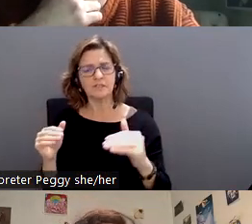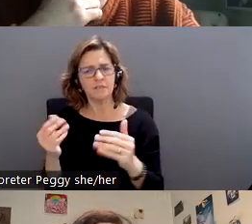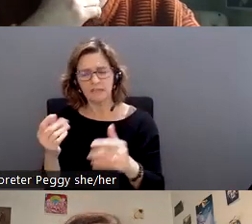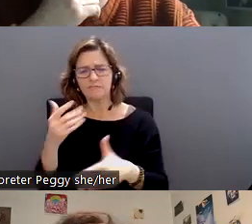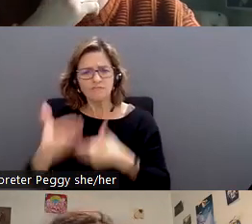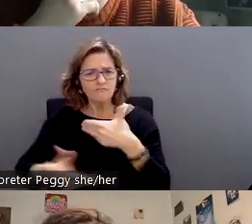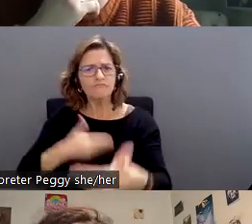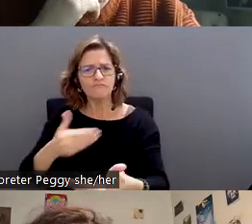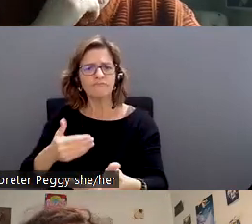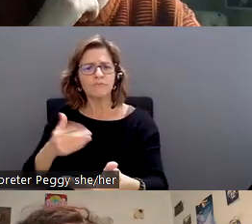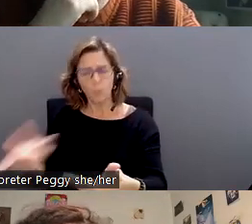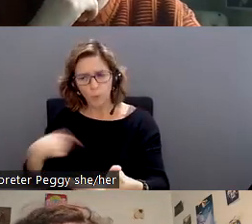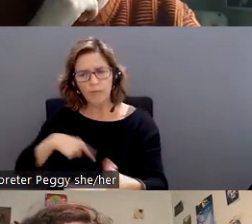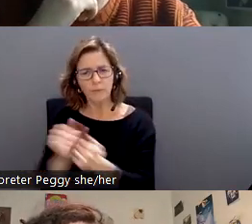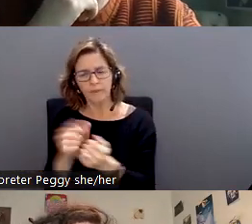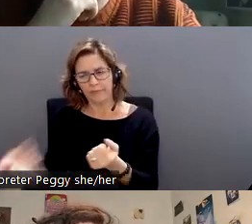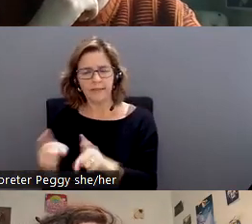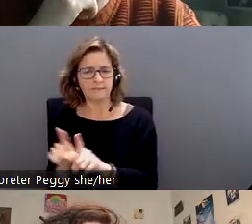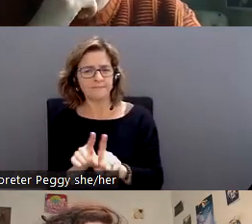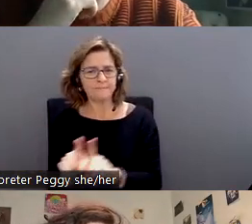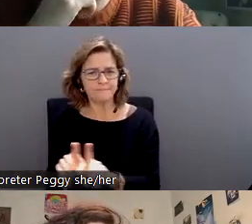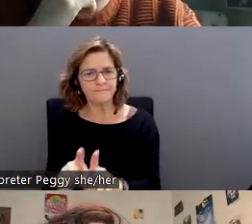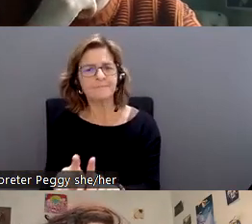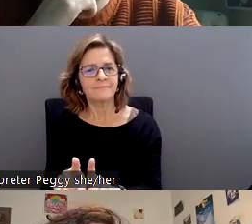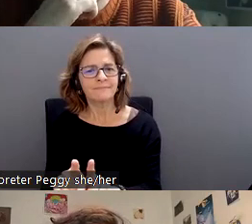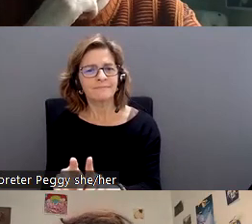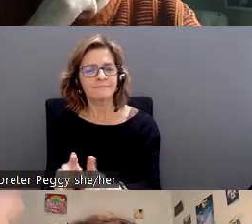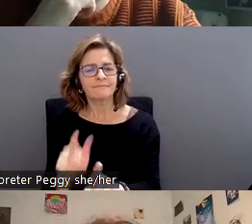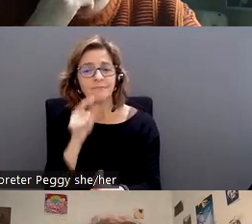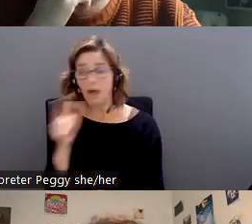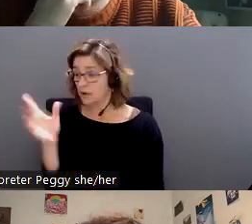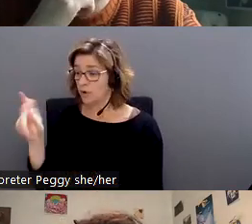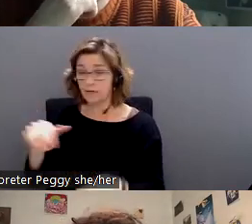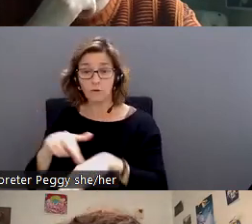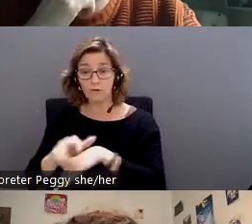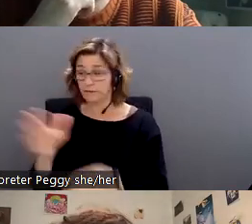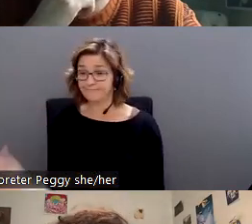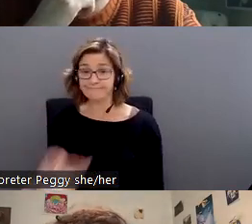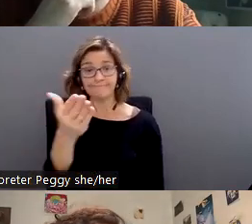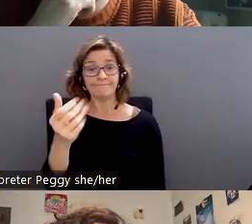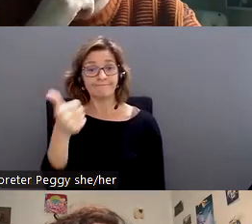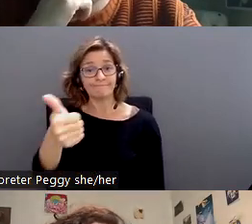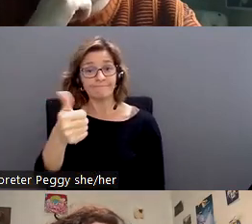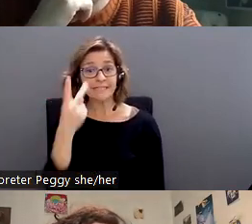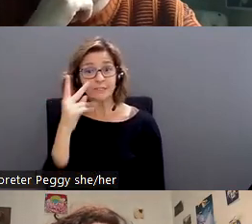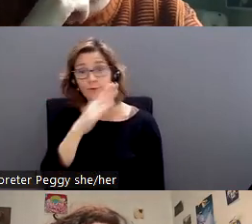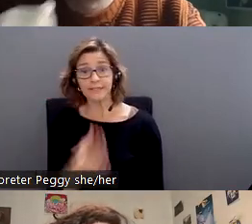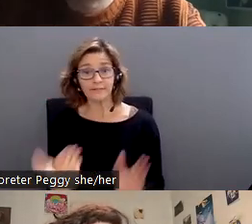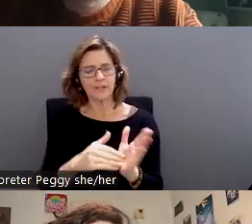going along the journey with residents. And it's not just, see you never.